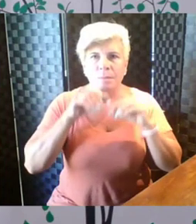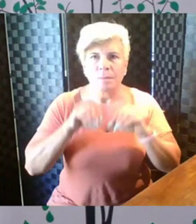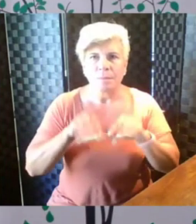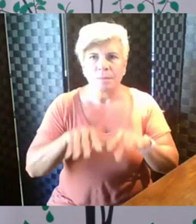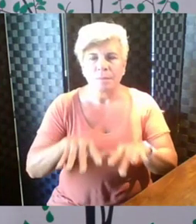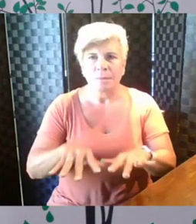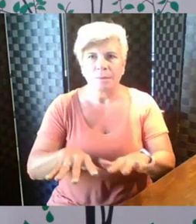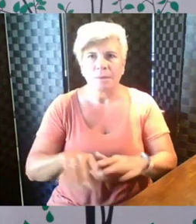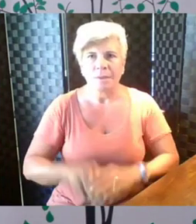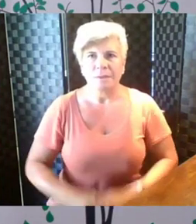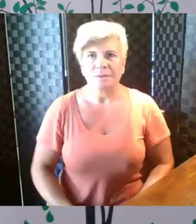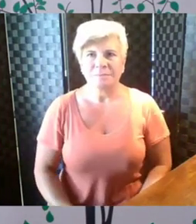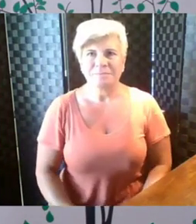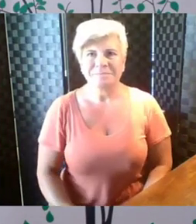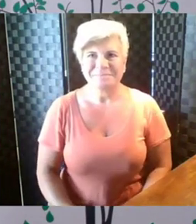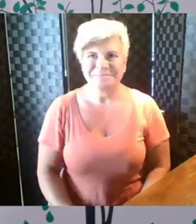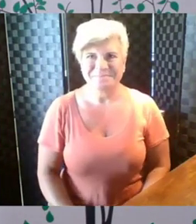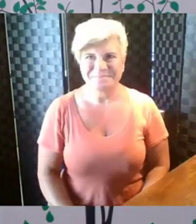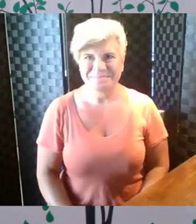Out.